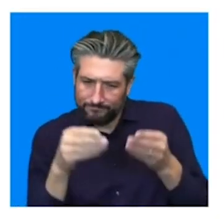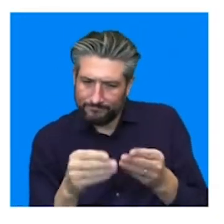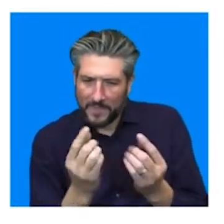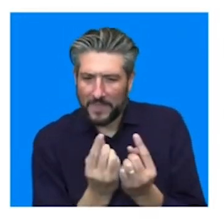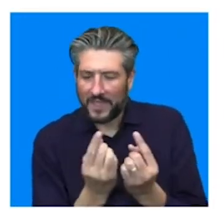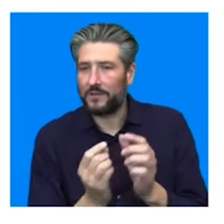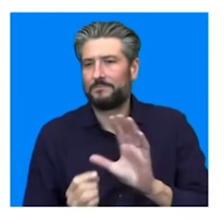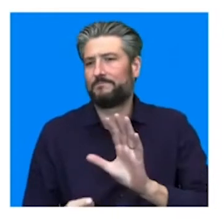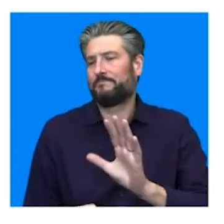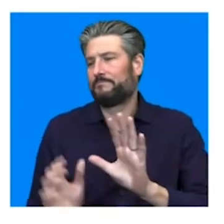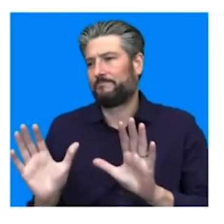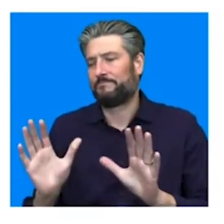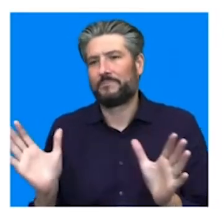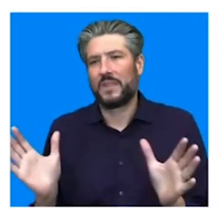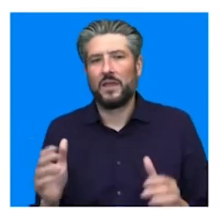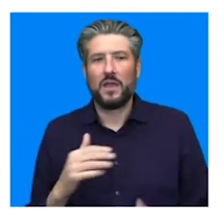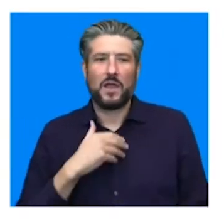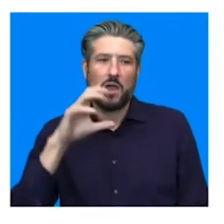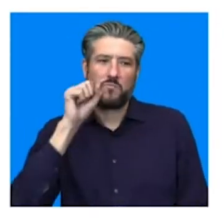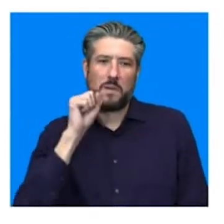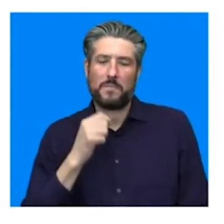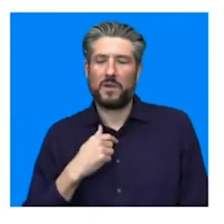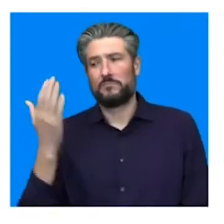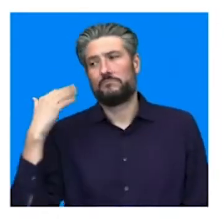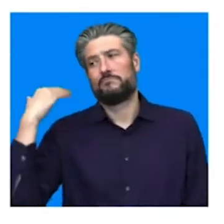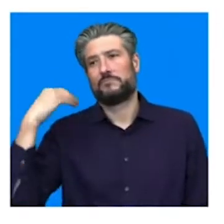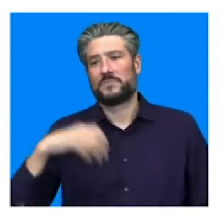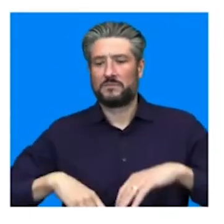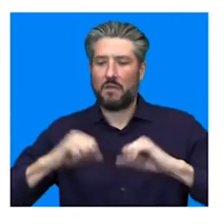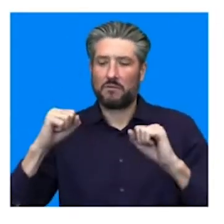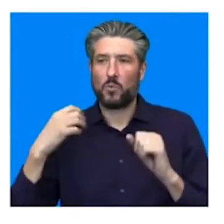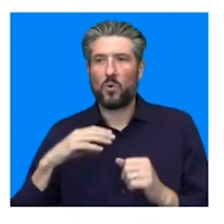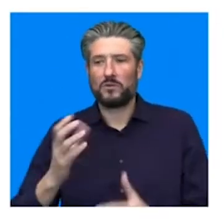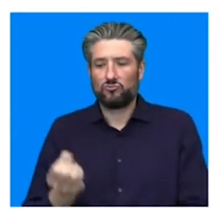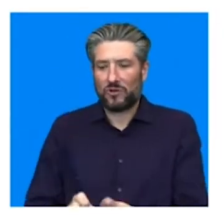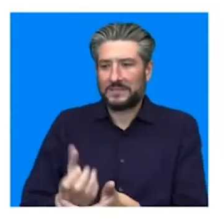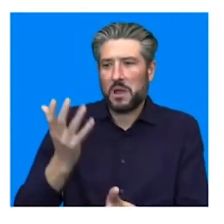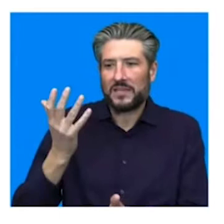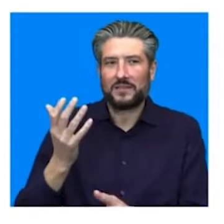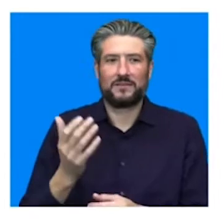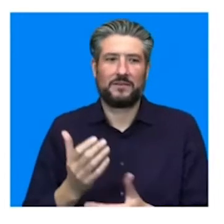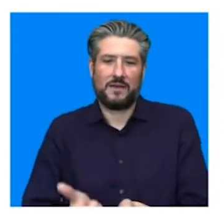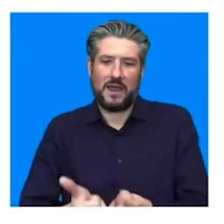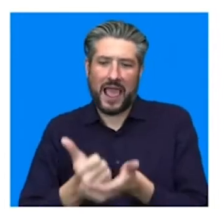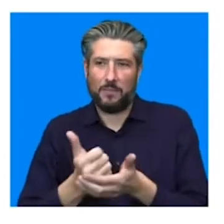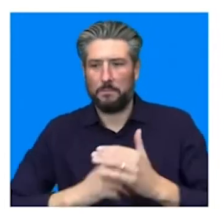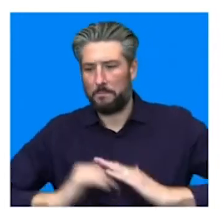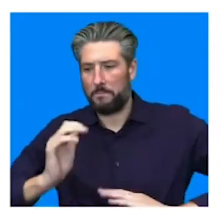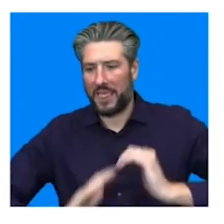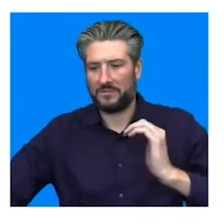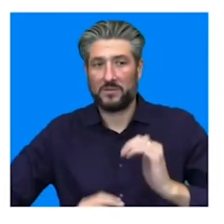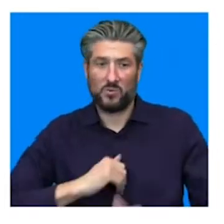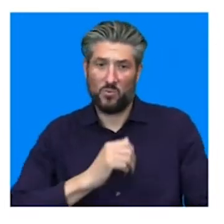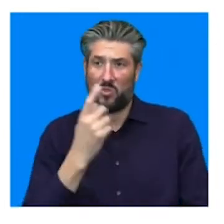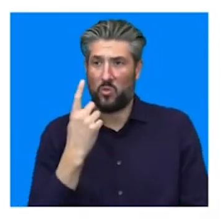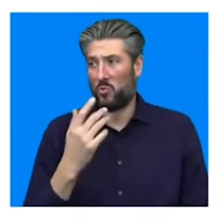we were struggling with when trying to raise money to build out the application and doing all these things. A lot of people were like, we don't know any people who are blind